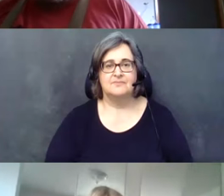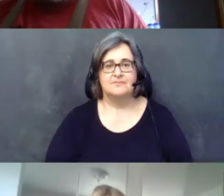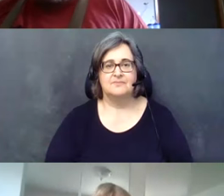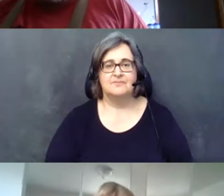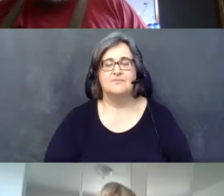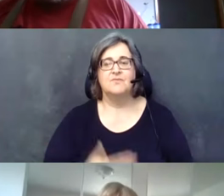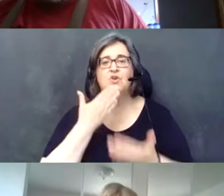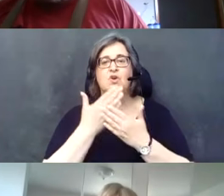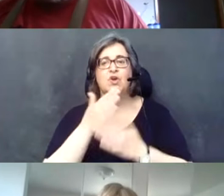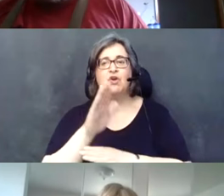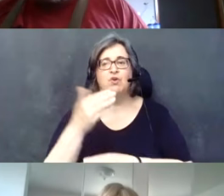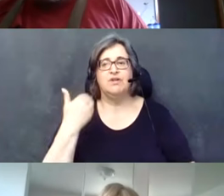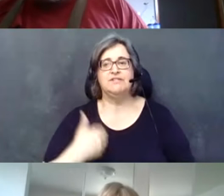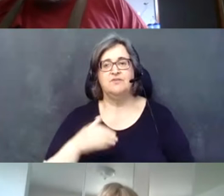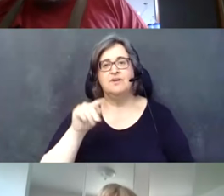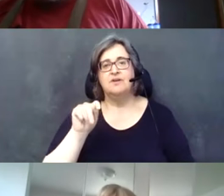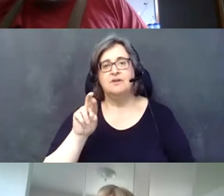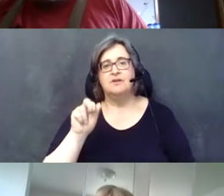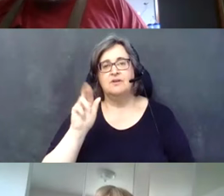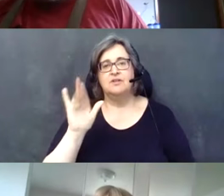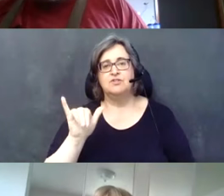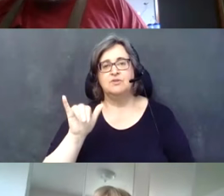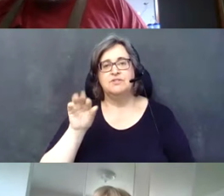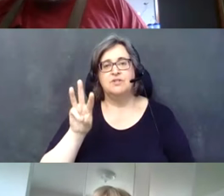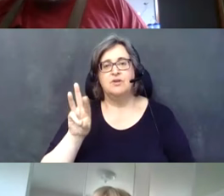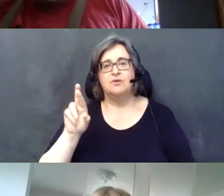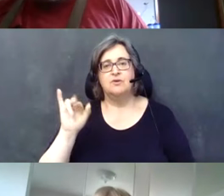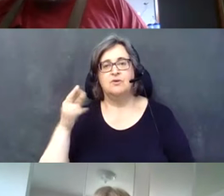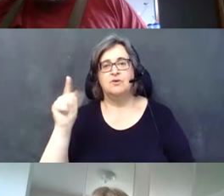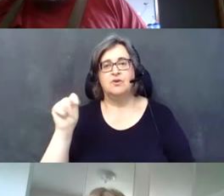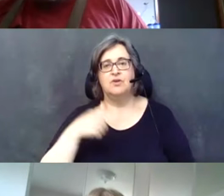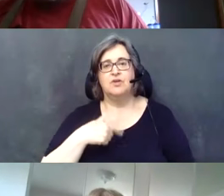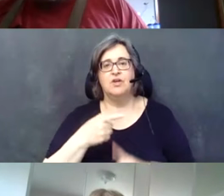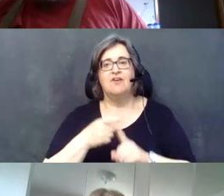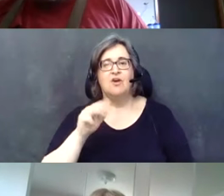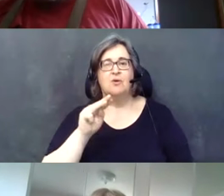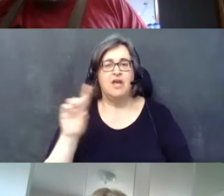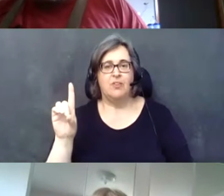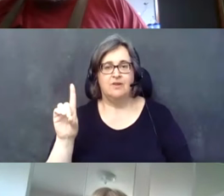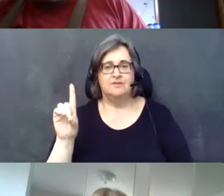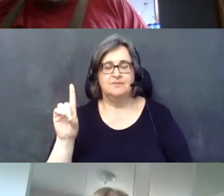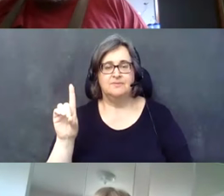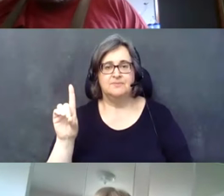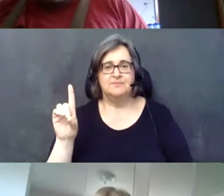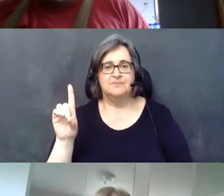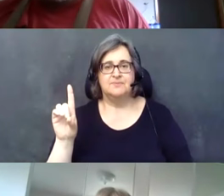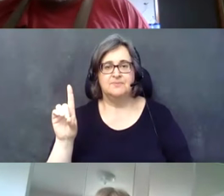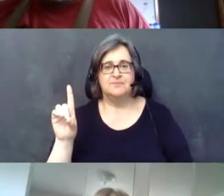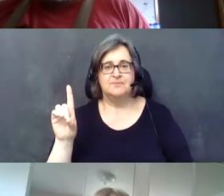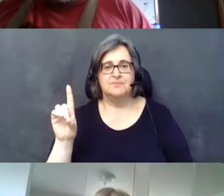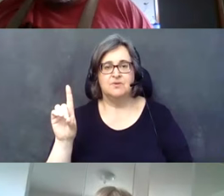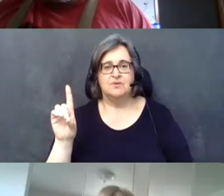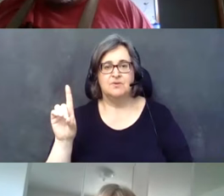Good afternoon. My name is Tracy Wright, and I'm from Maryland, and I'm a